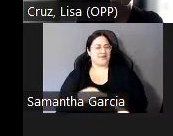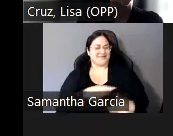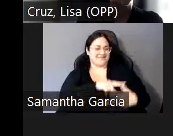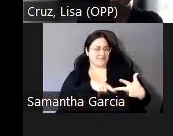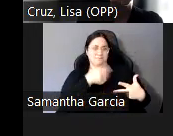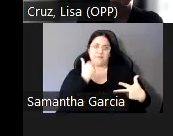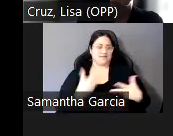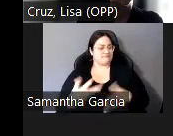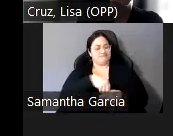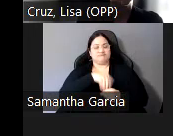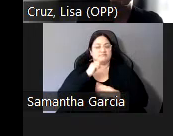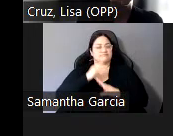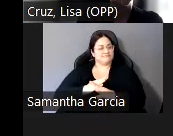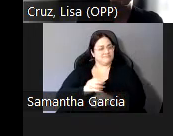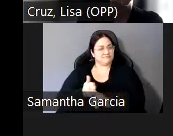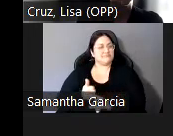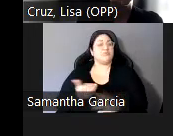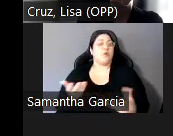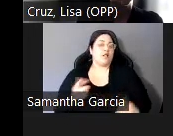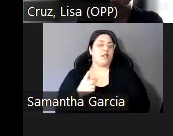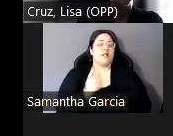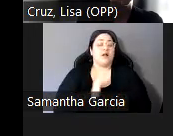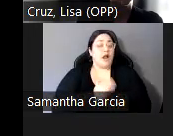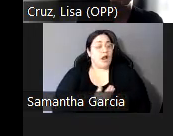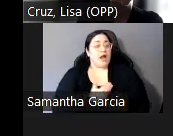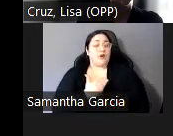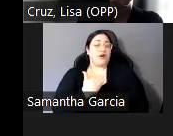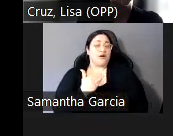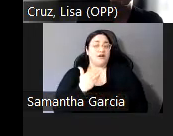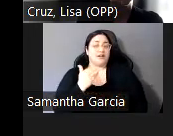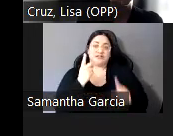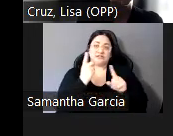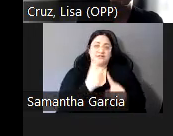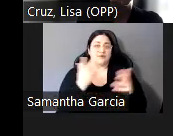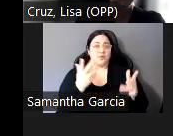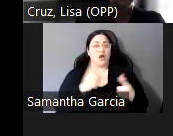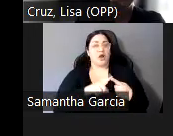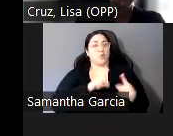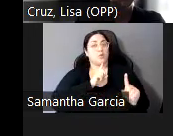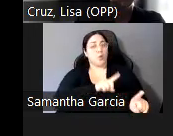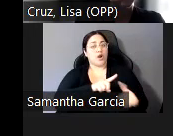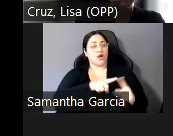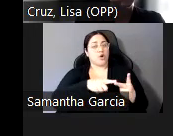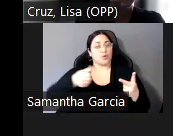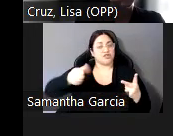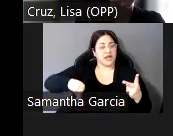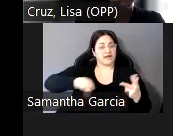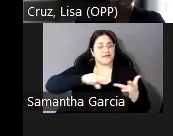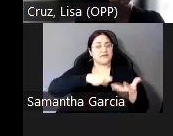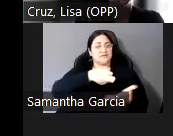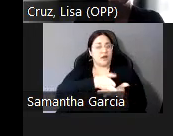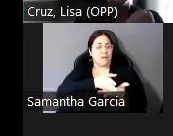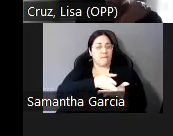Well, I think our motto with the Canadian Fraud Center, right? Like report, reject, and stop it, essentially. That's the way to do